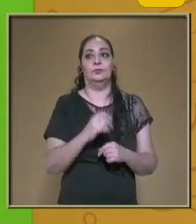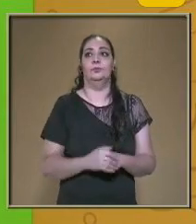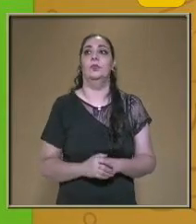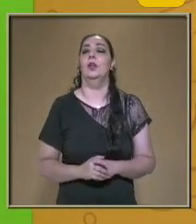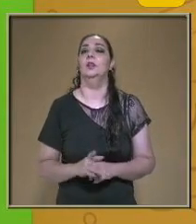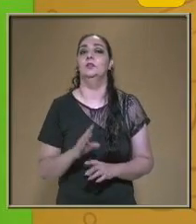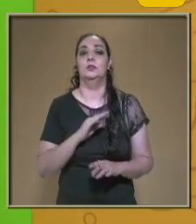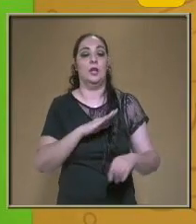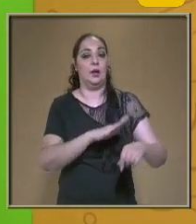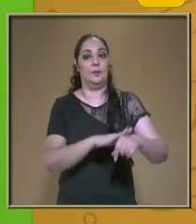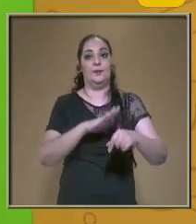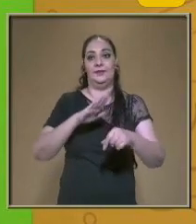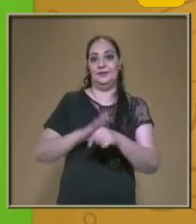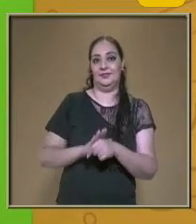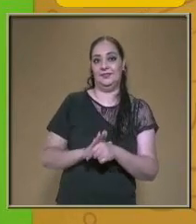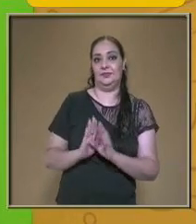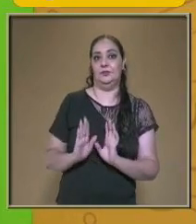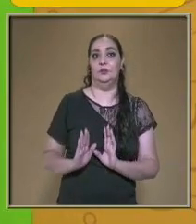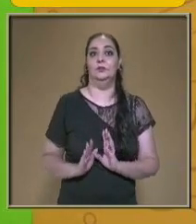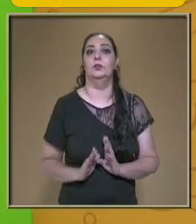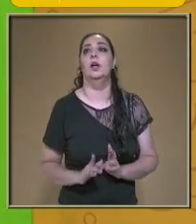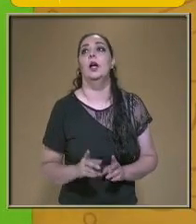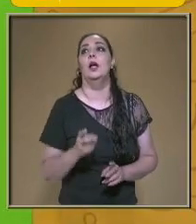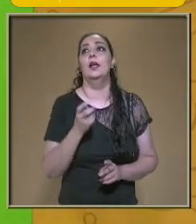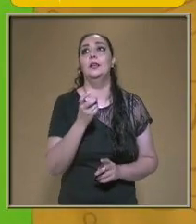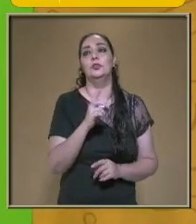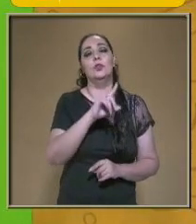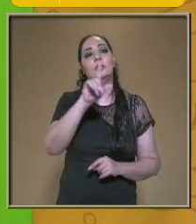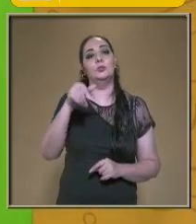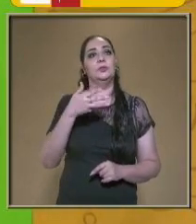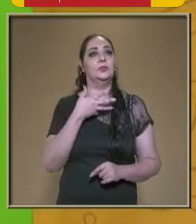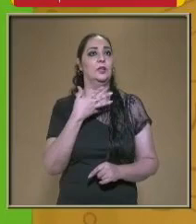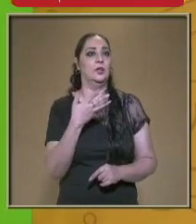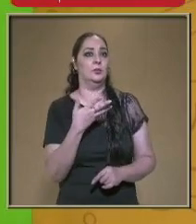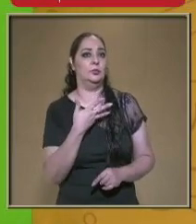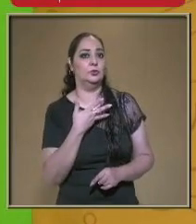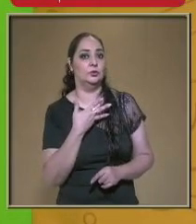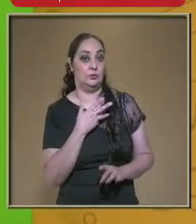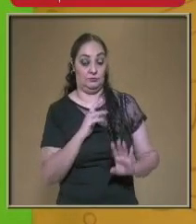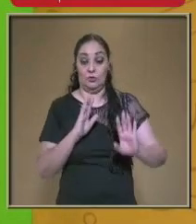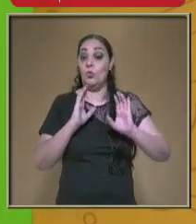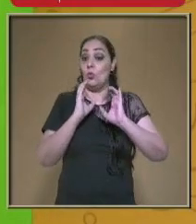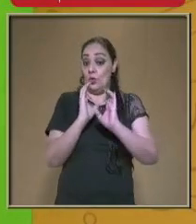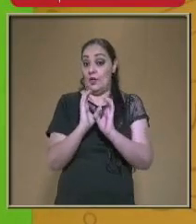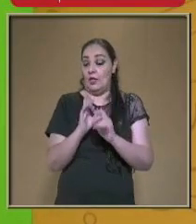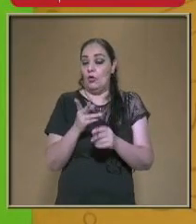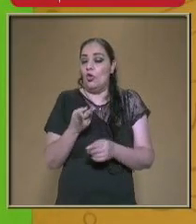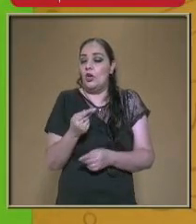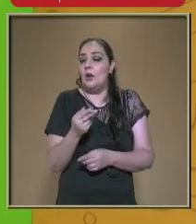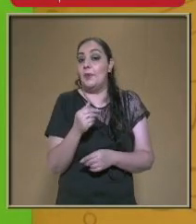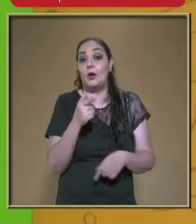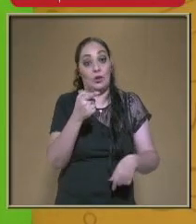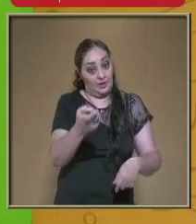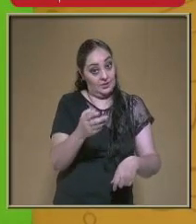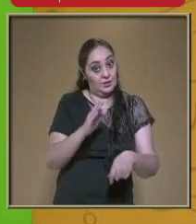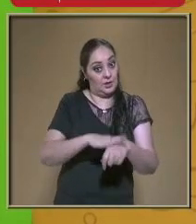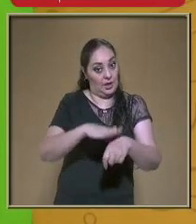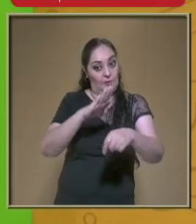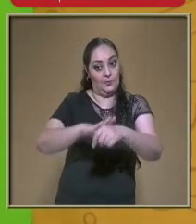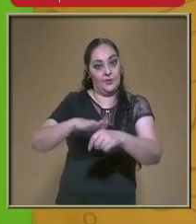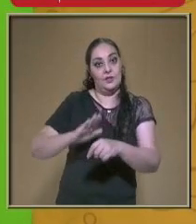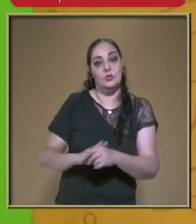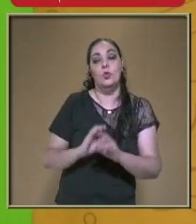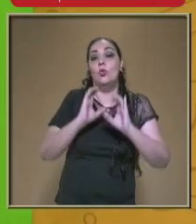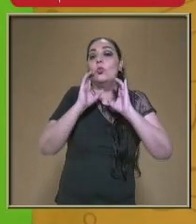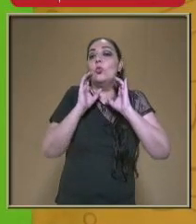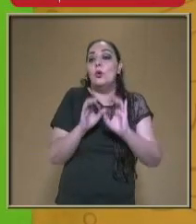indication, okay? The indication nice for you. Then we got, beware of the dog. This is an alarm. Beware of the